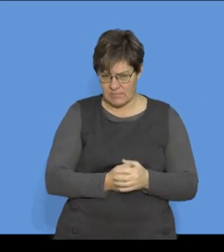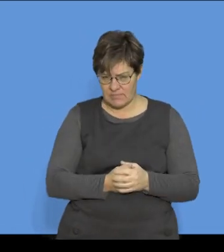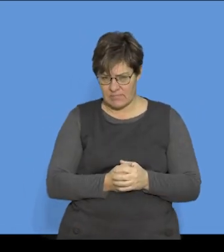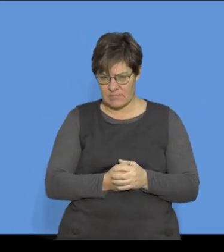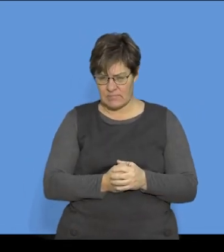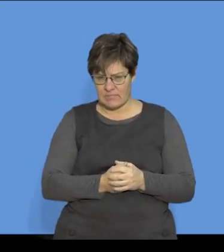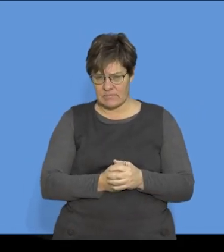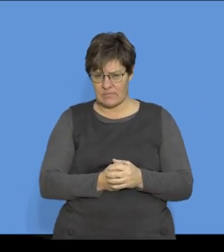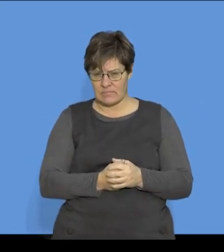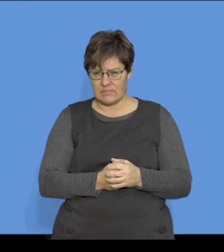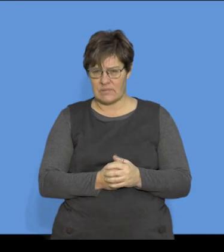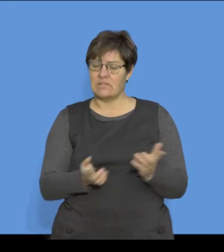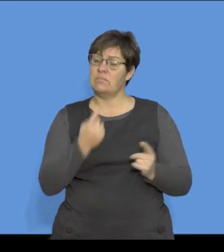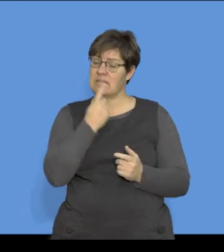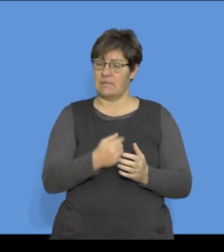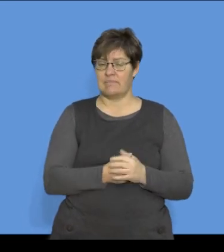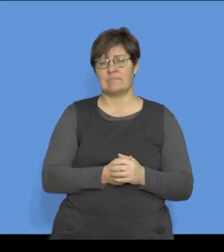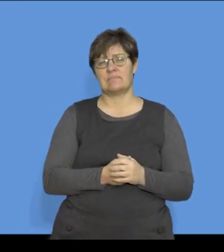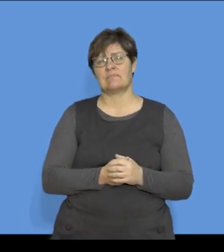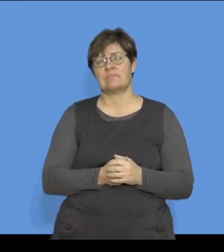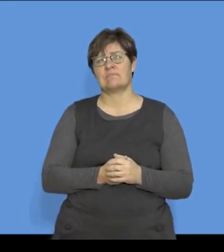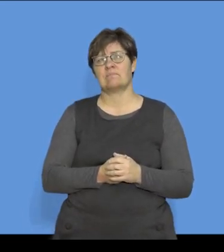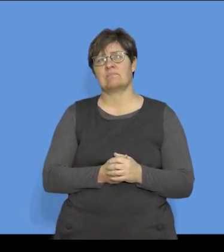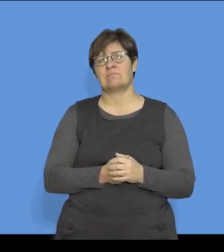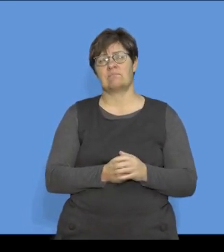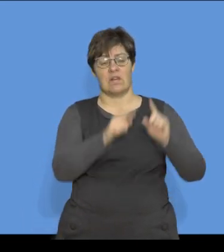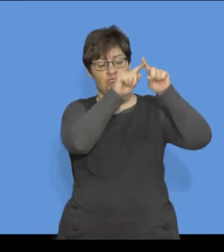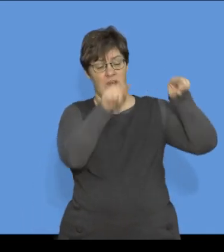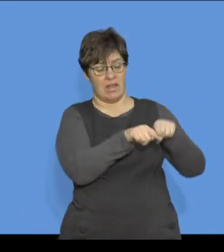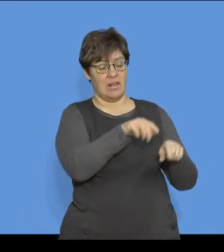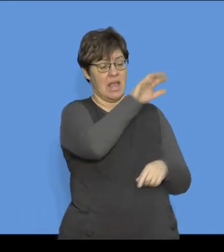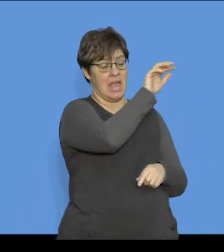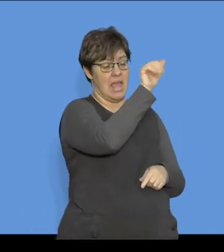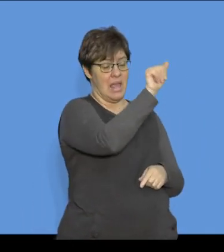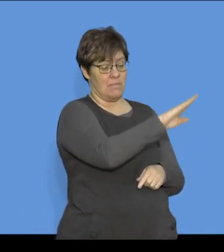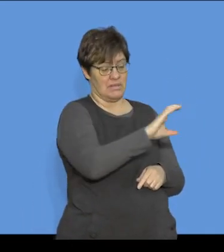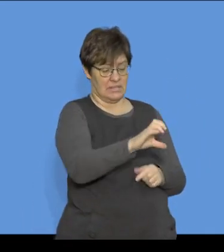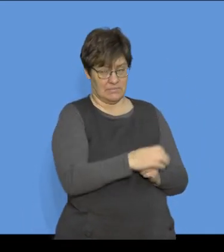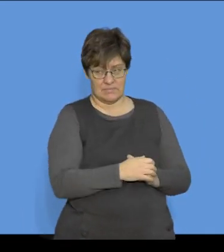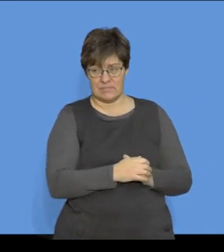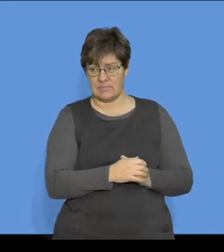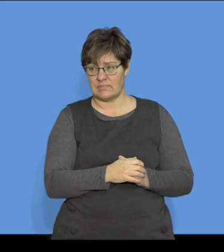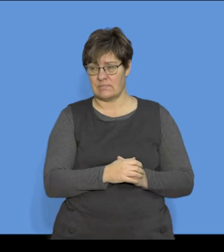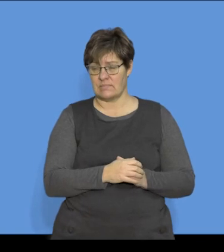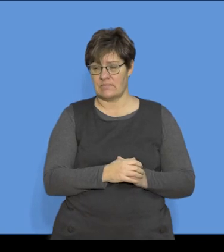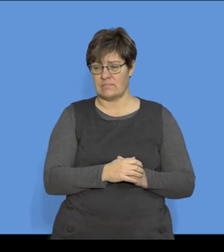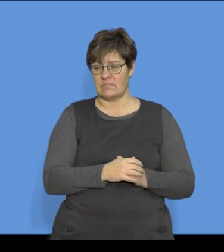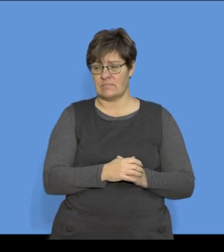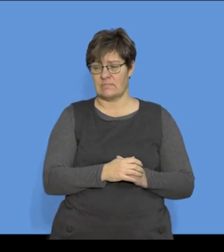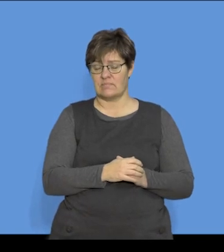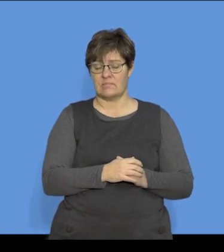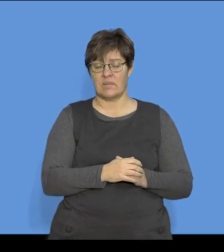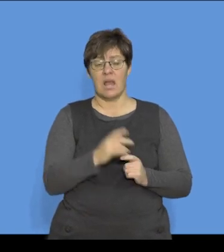means that if I say I have a triangle ABC, the line that joins the